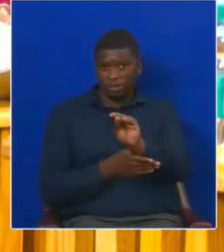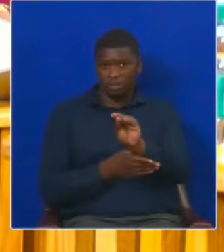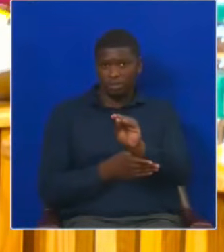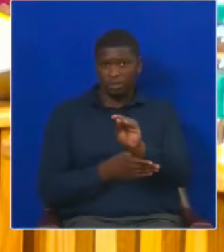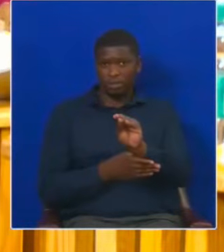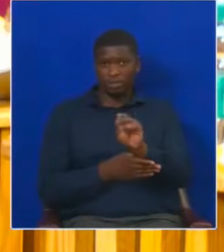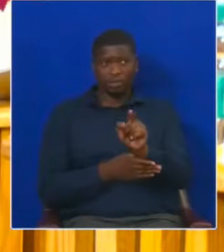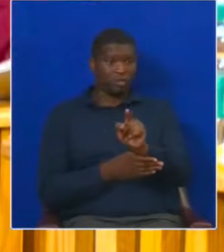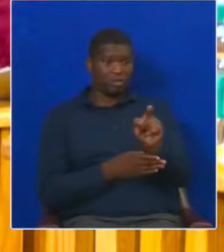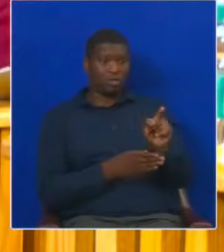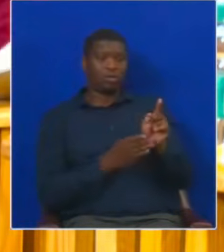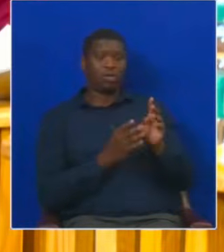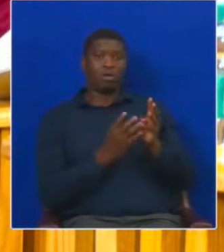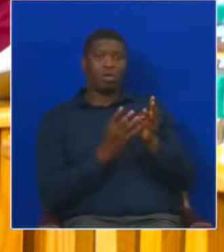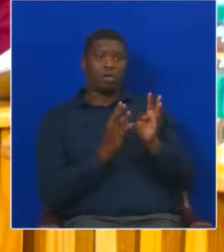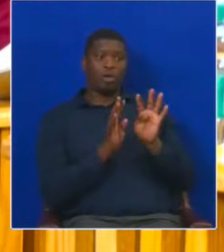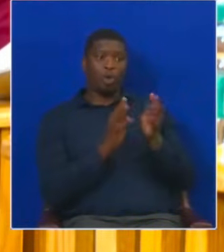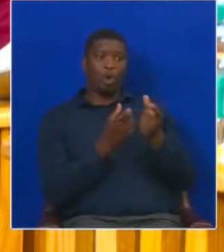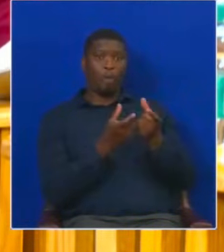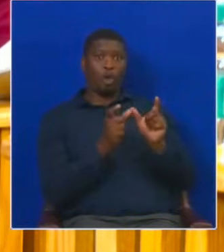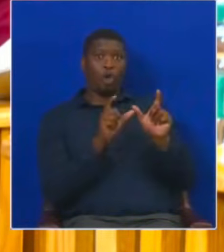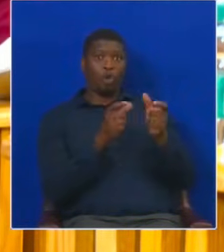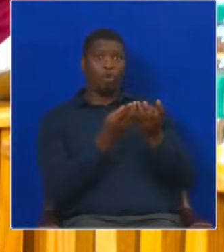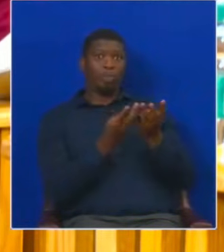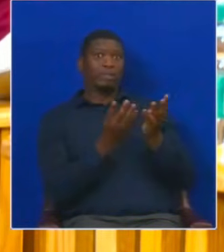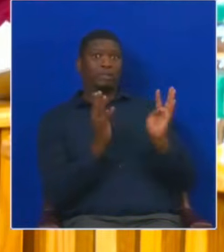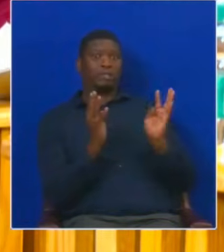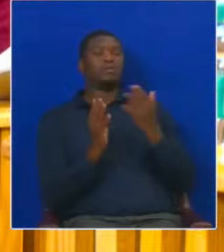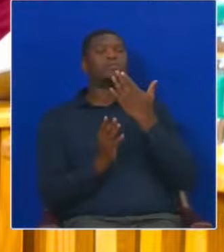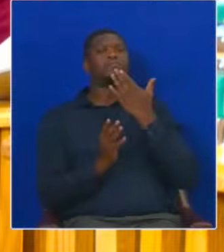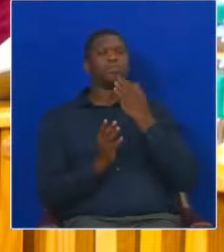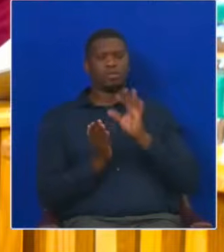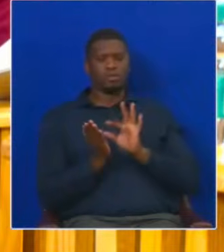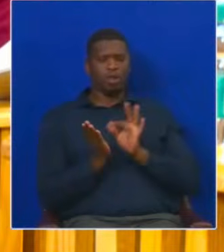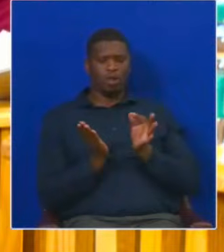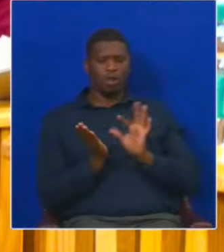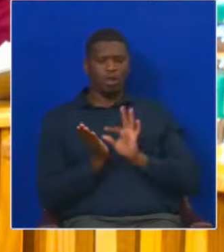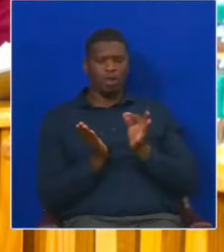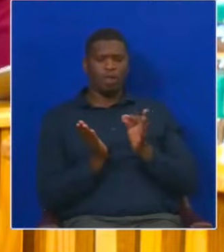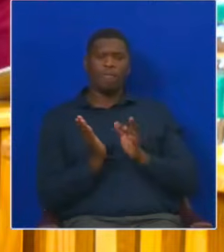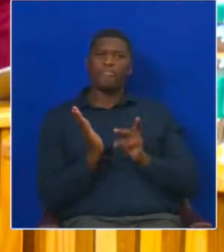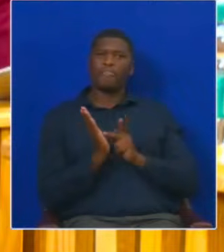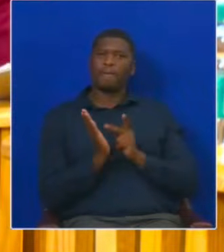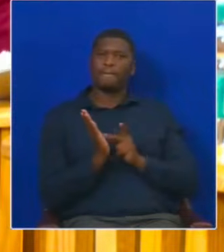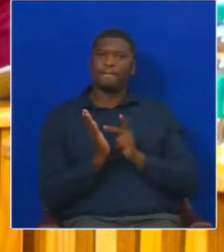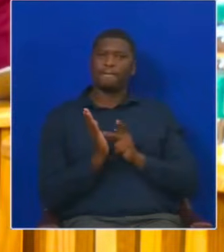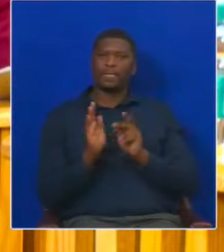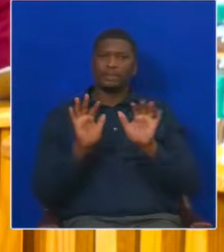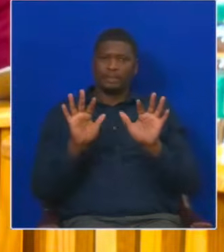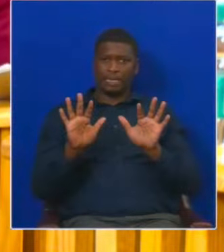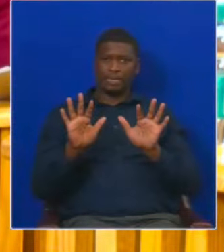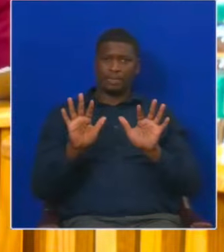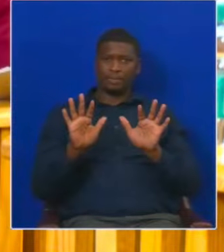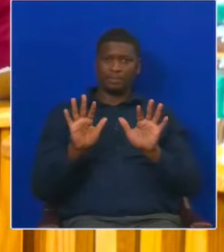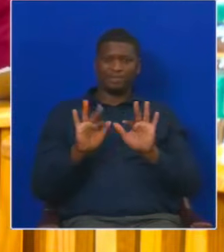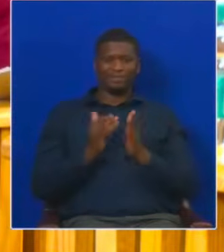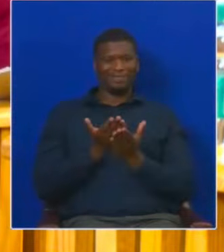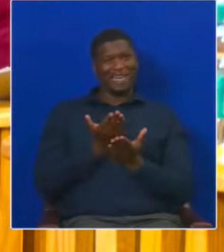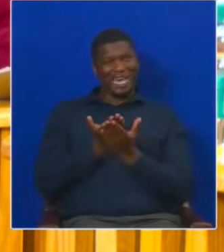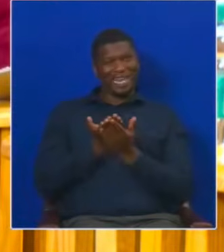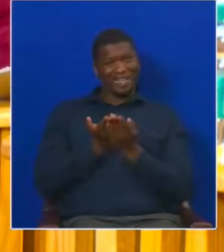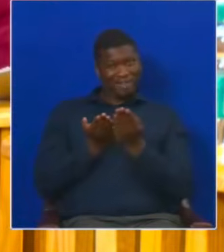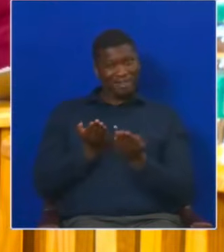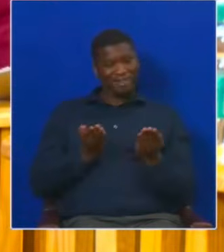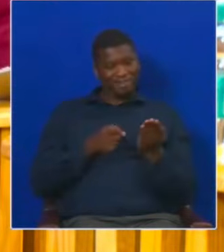as yourselves to please turn to page 10 of the annexure bundle, page 10.